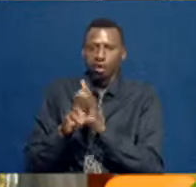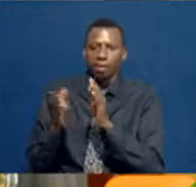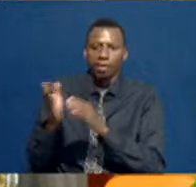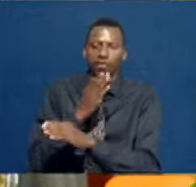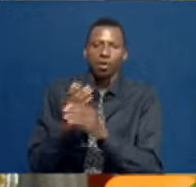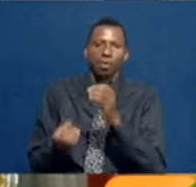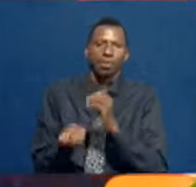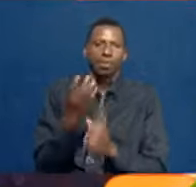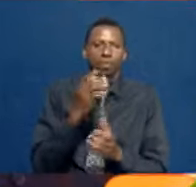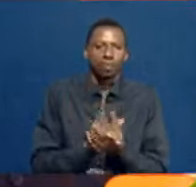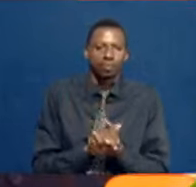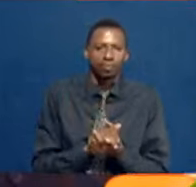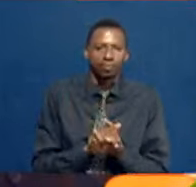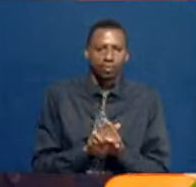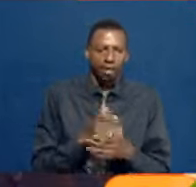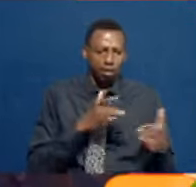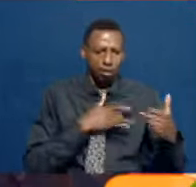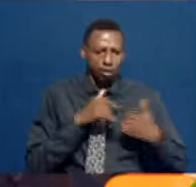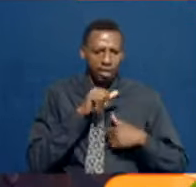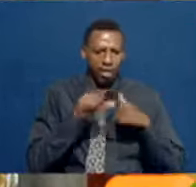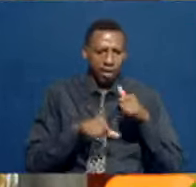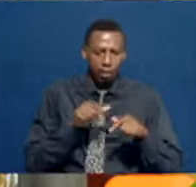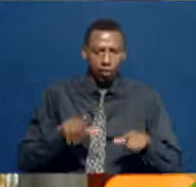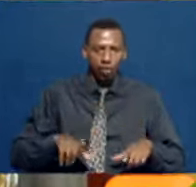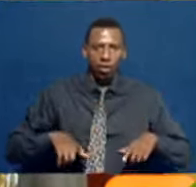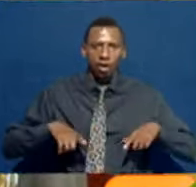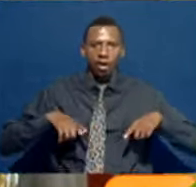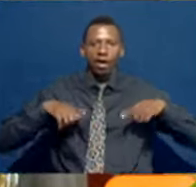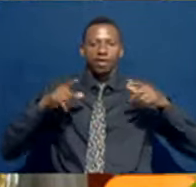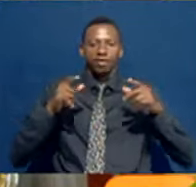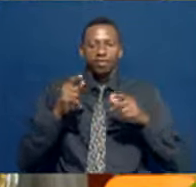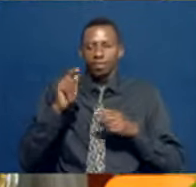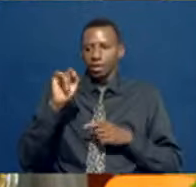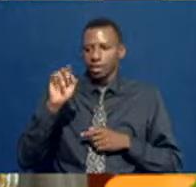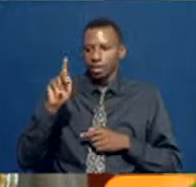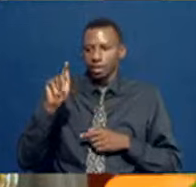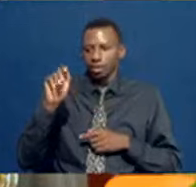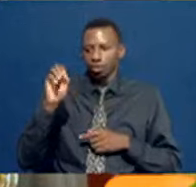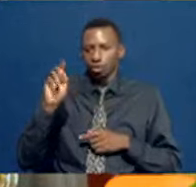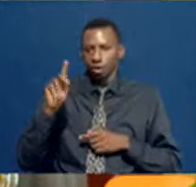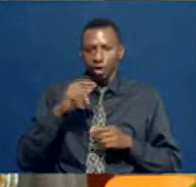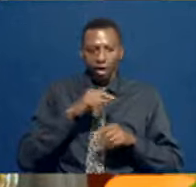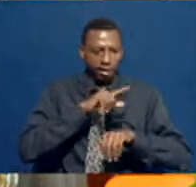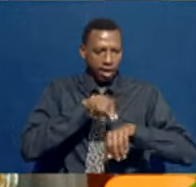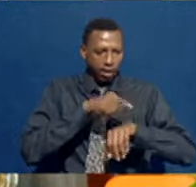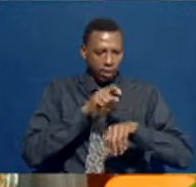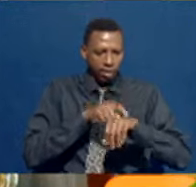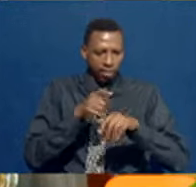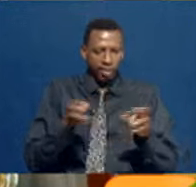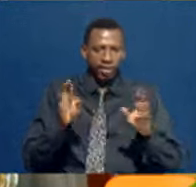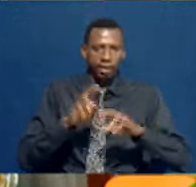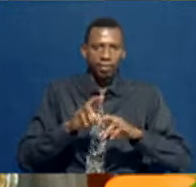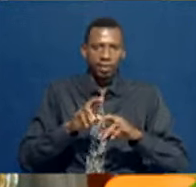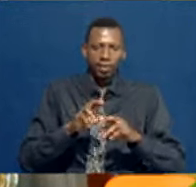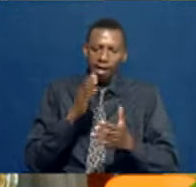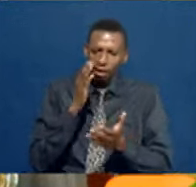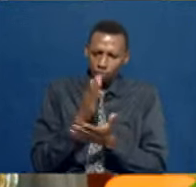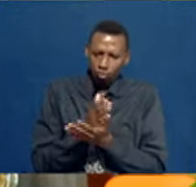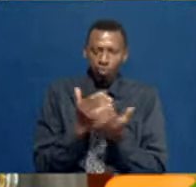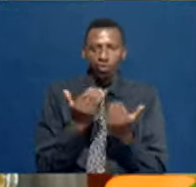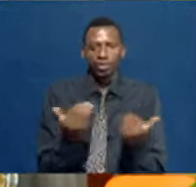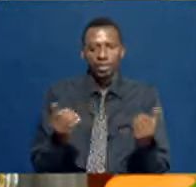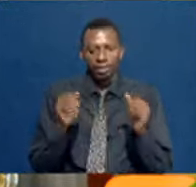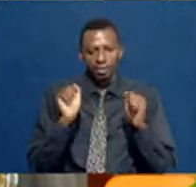live TikTok and the hours as well, when this happens, and the fact that children are actually accessing